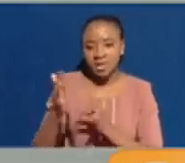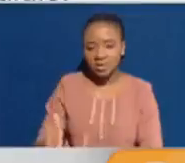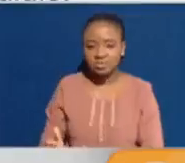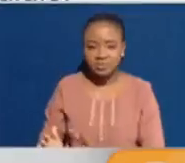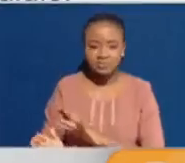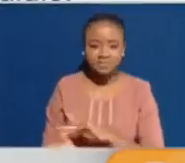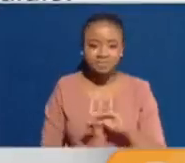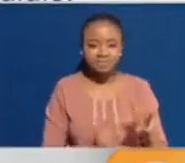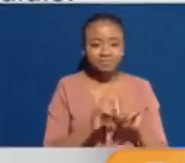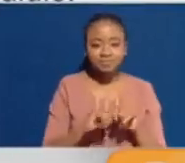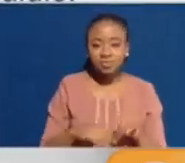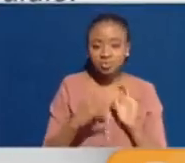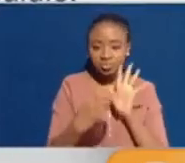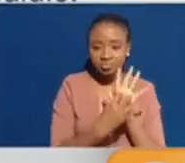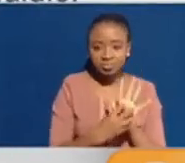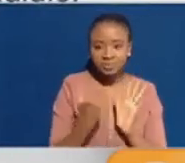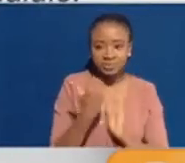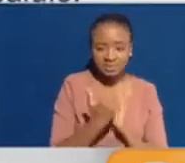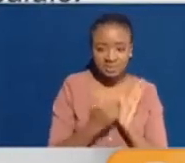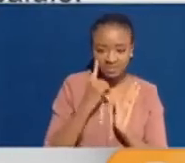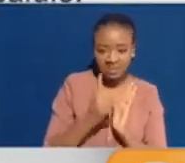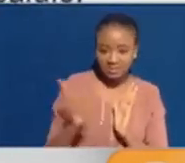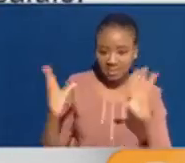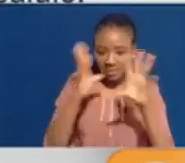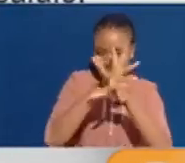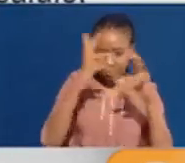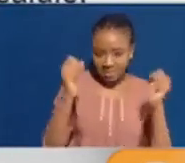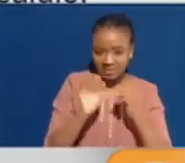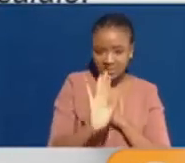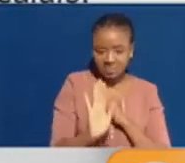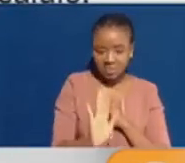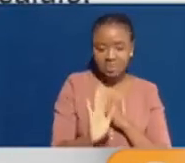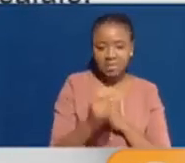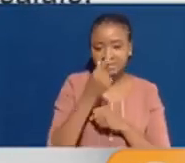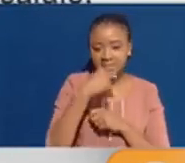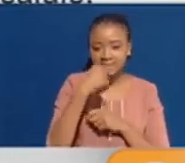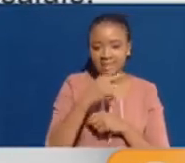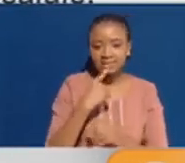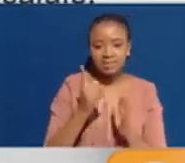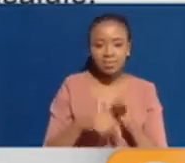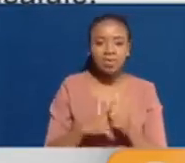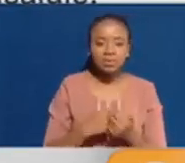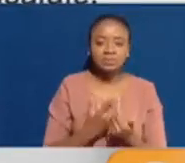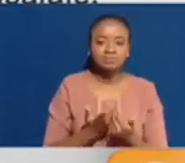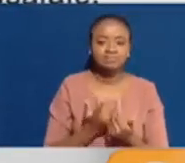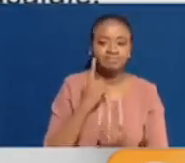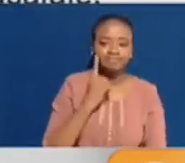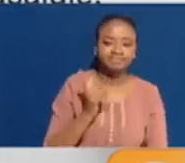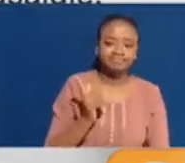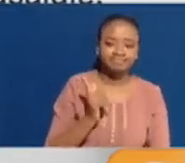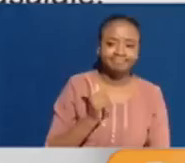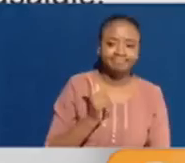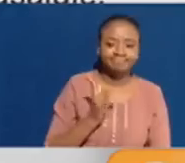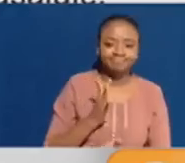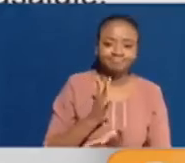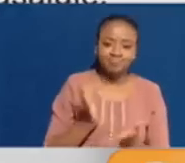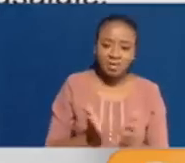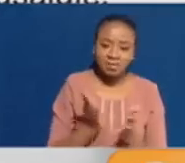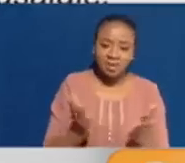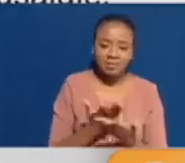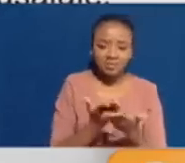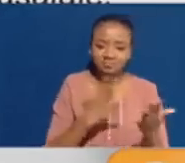a statement on social media Tanzanian head of state solo Hassan sent a message of hoped tanzanians while calling on the people